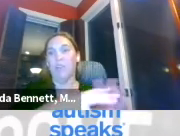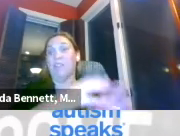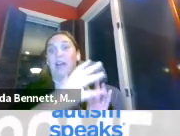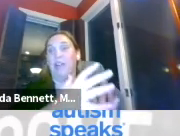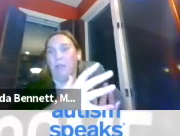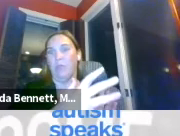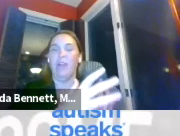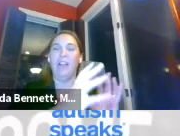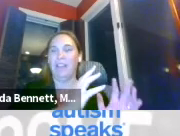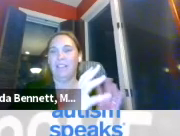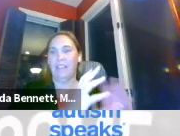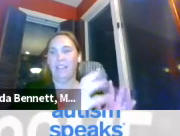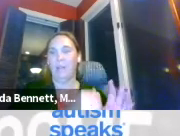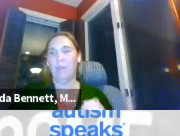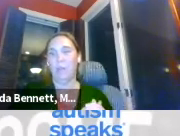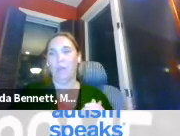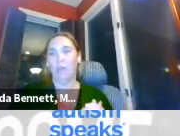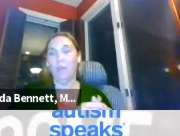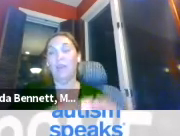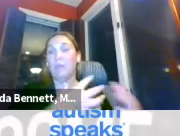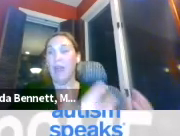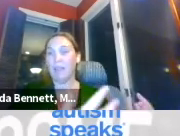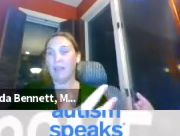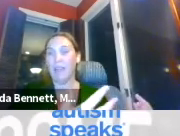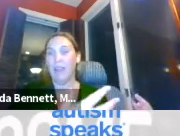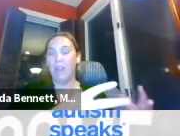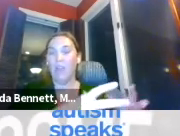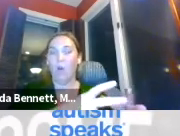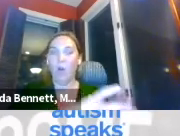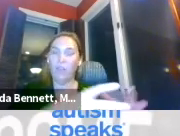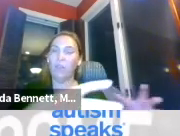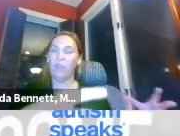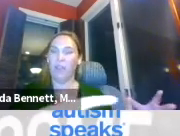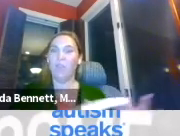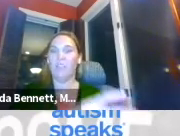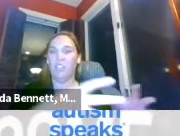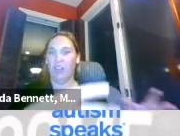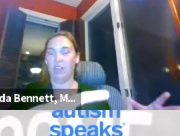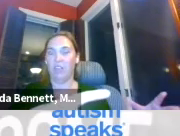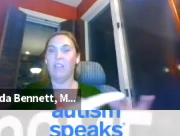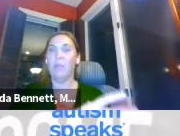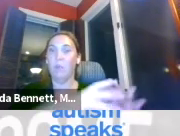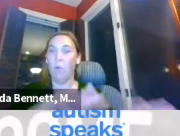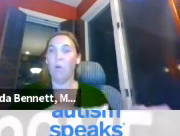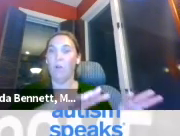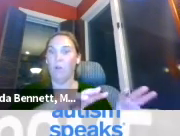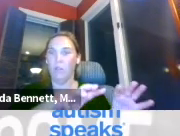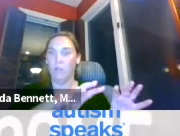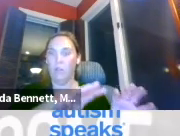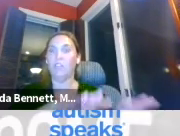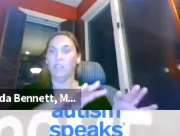was more desirable in some people's view, but in reality, all of those diagnoses shared the same